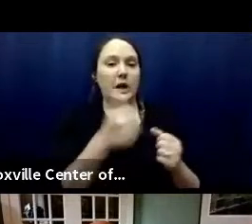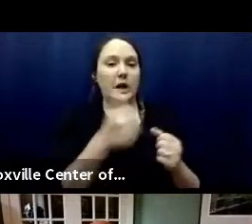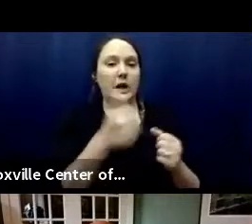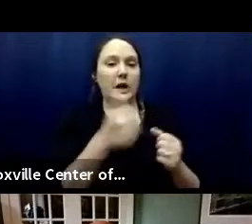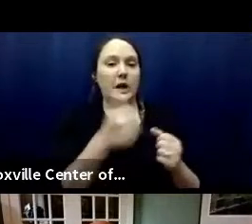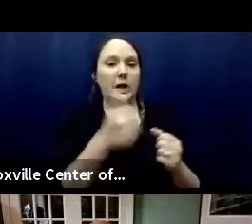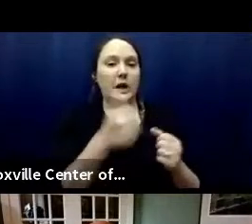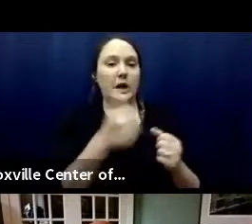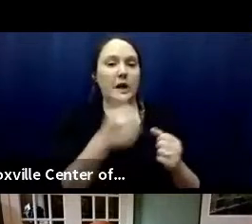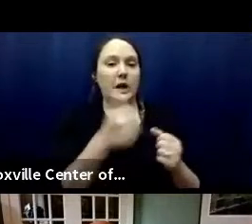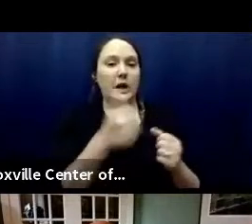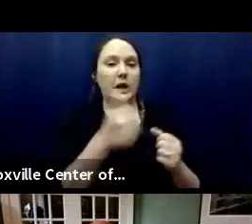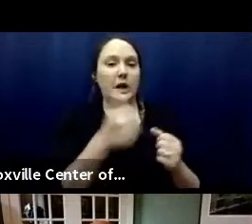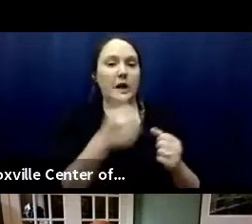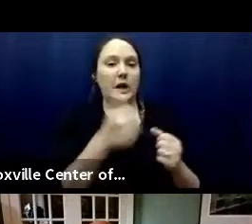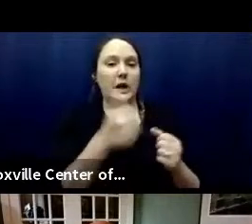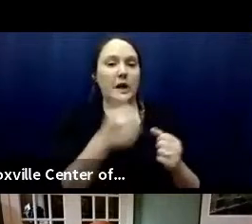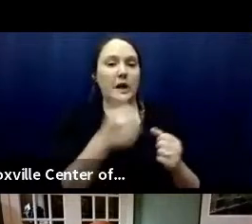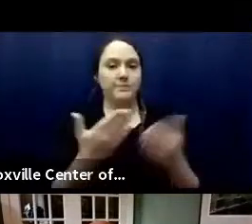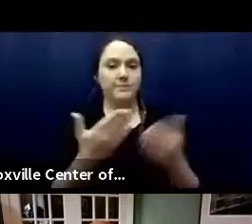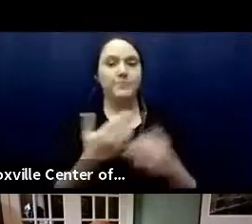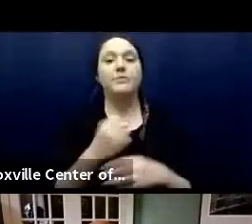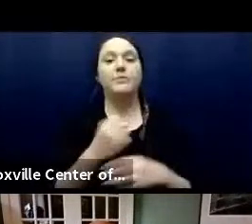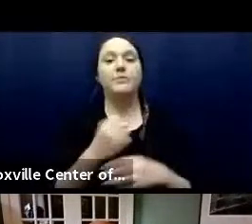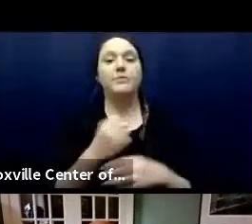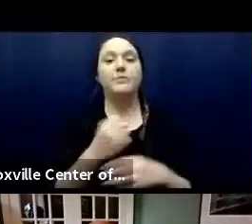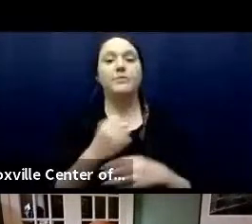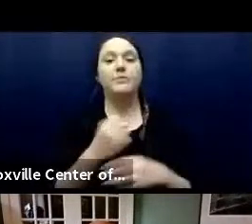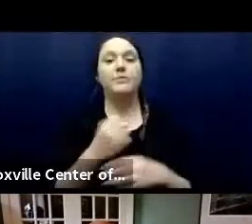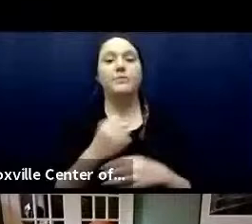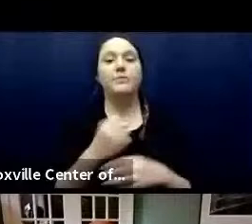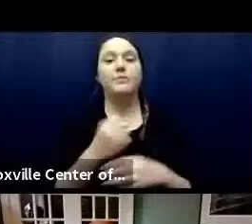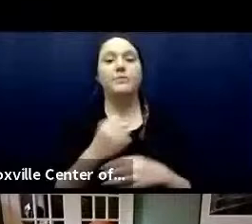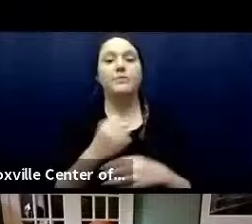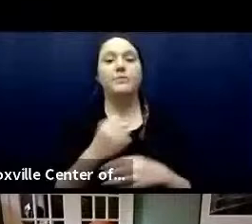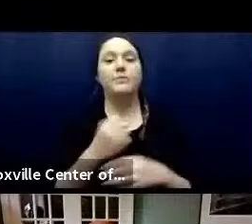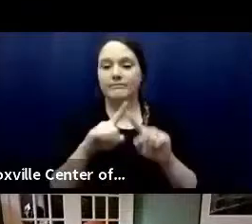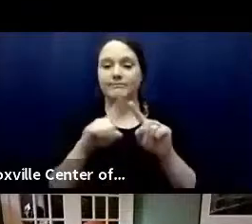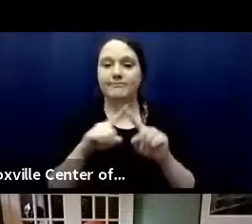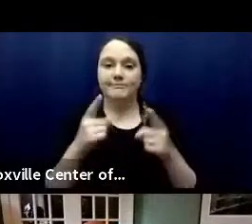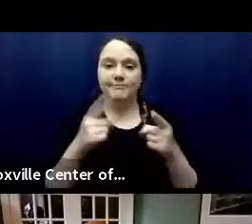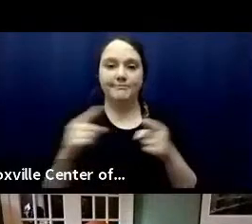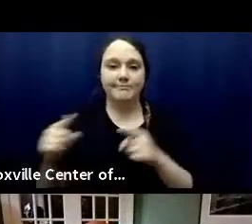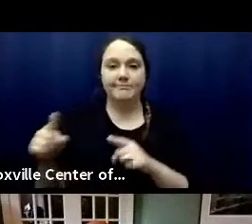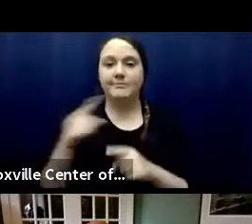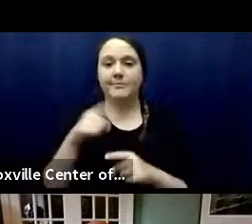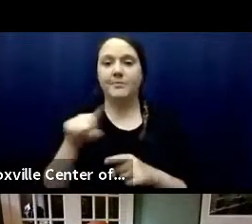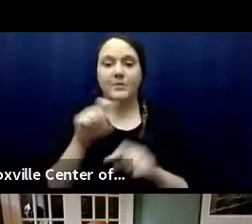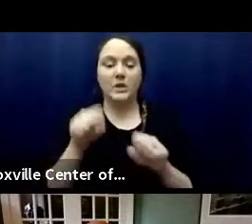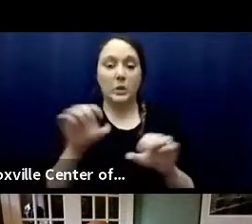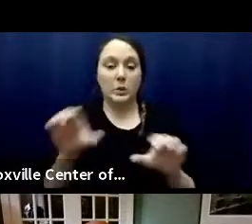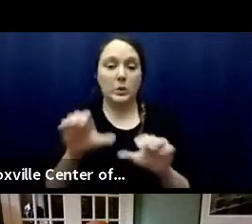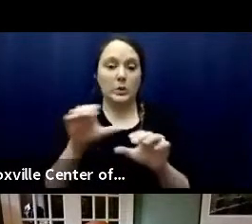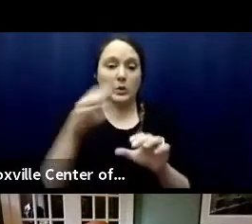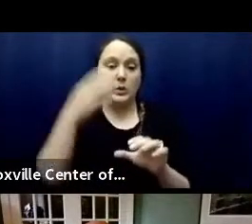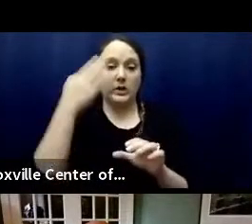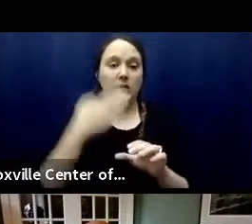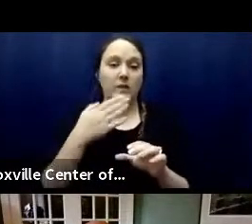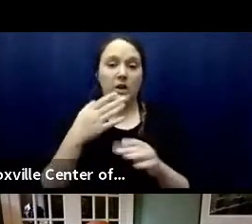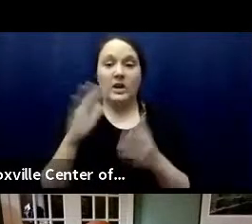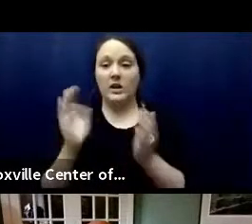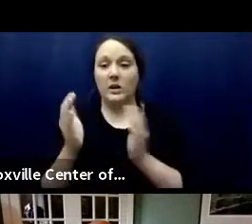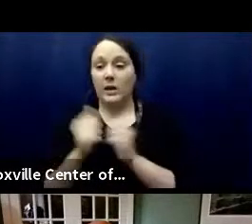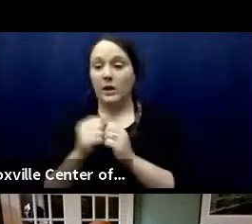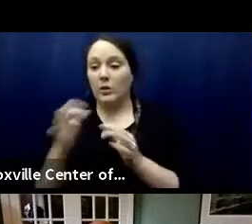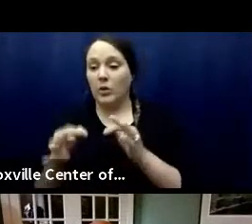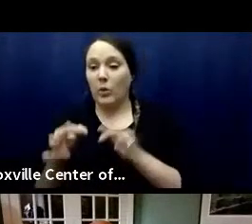if necessary. And we've talked about it a little bit in private about, you know, various instances where you could do it on the front end of going